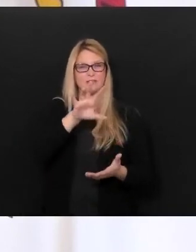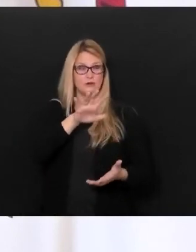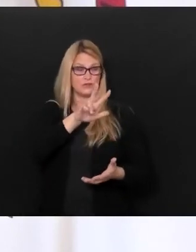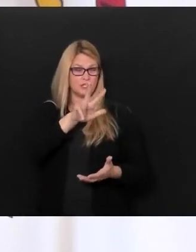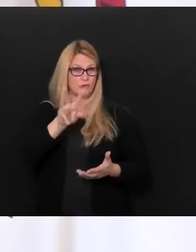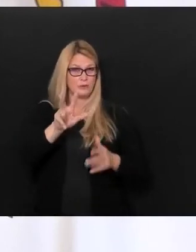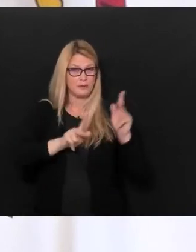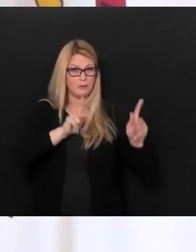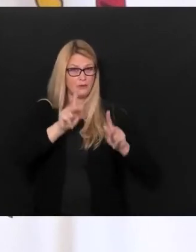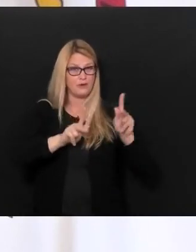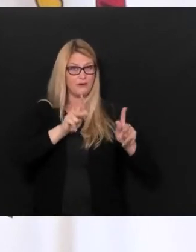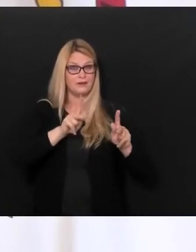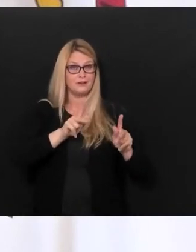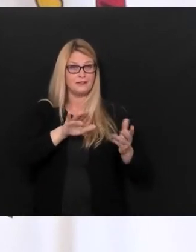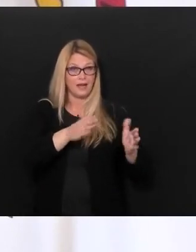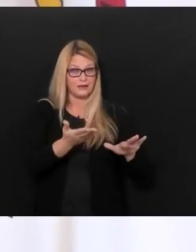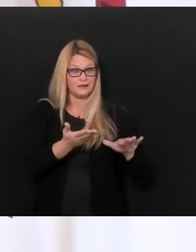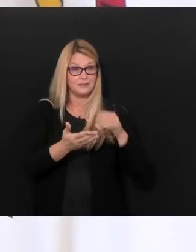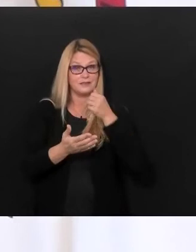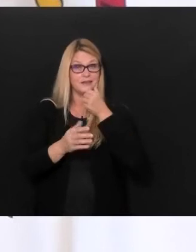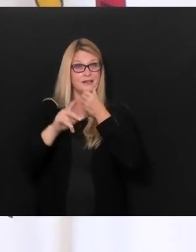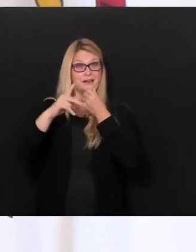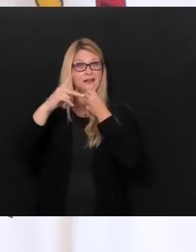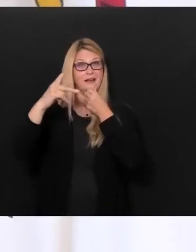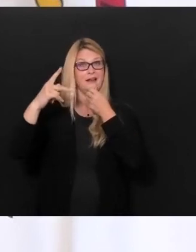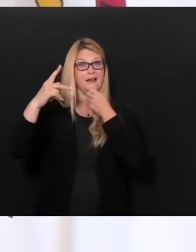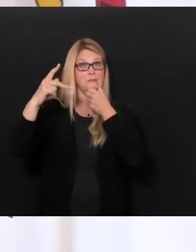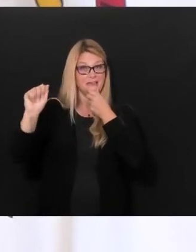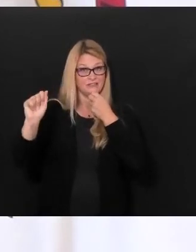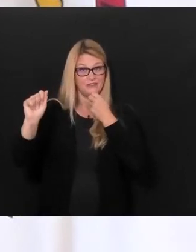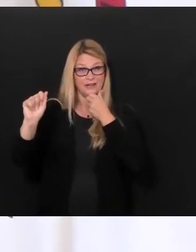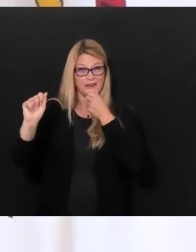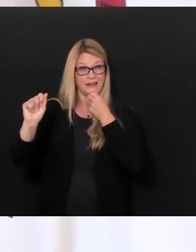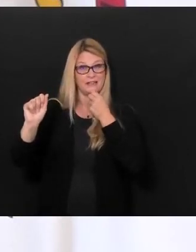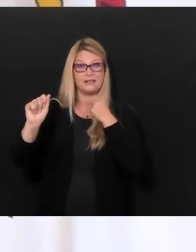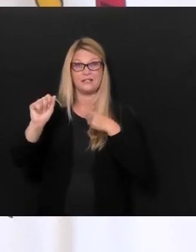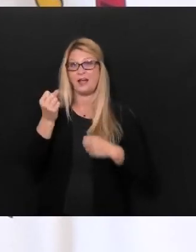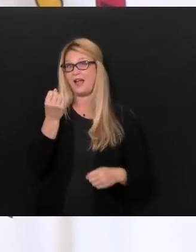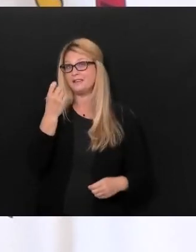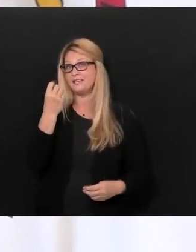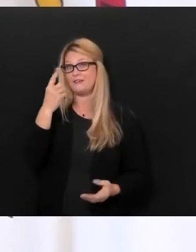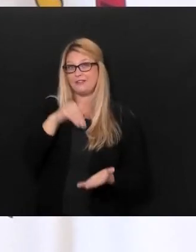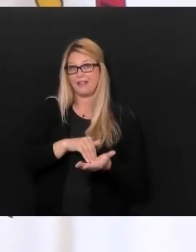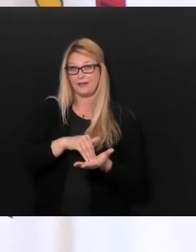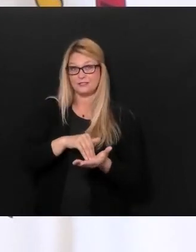6,753 people. In Pennsylvania,